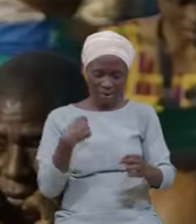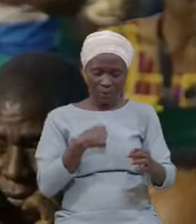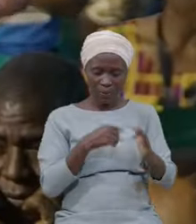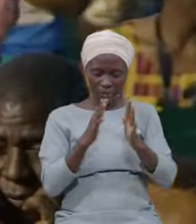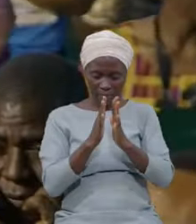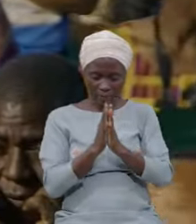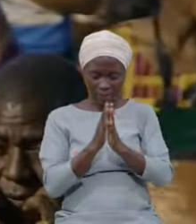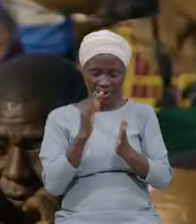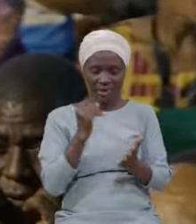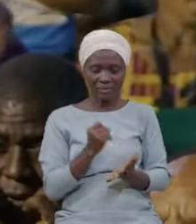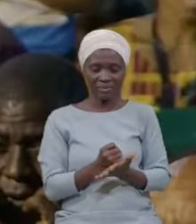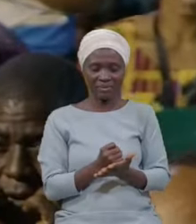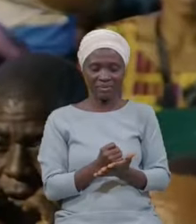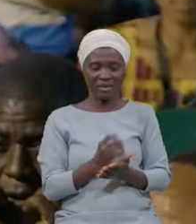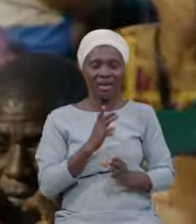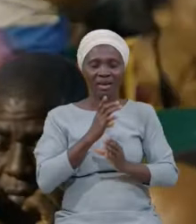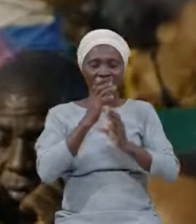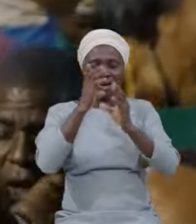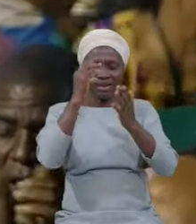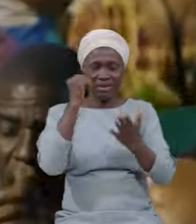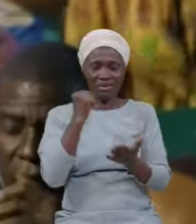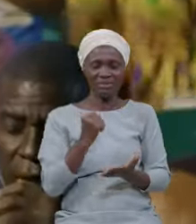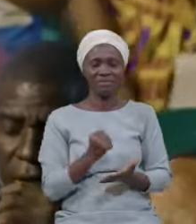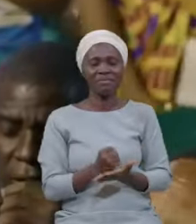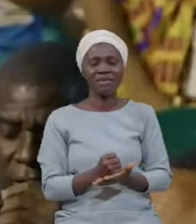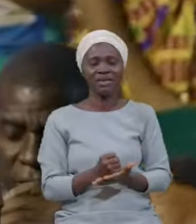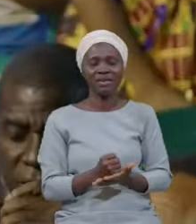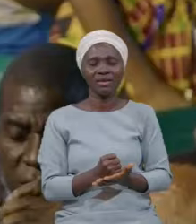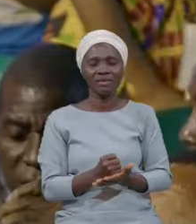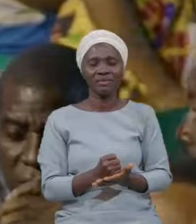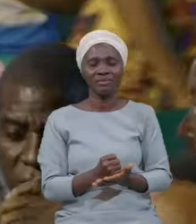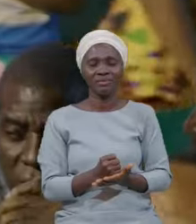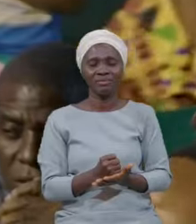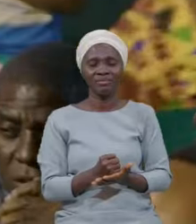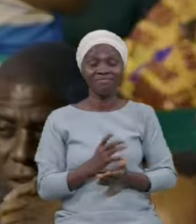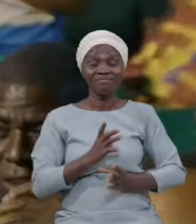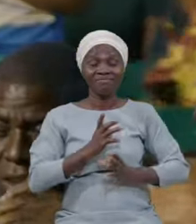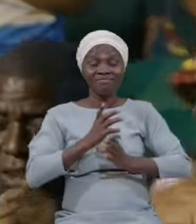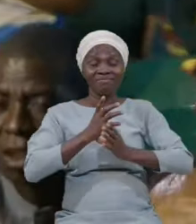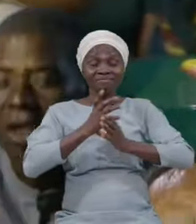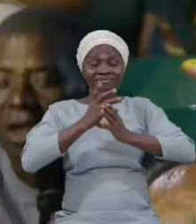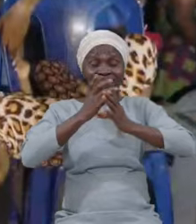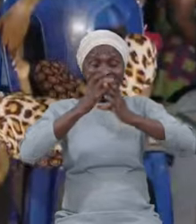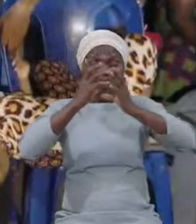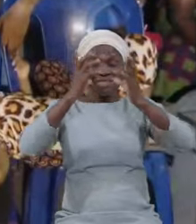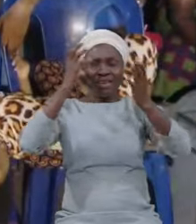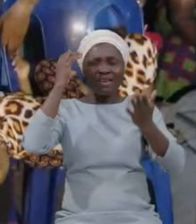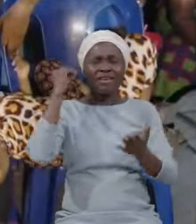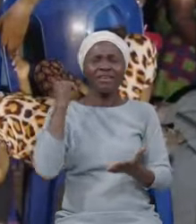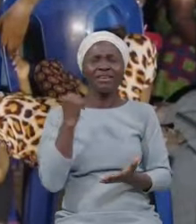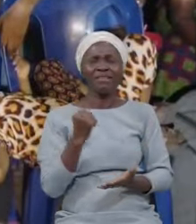Amen. Another amen. Amen. A special Enugu amen. Amen.